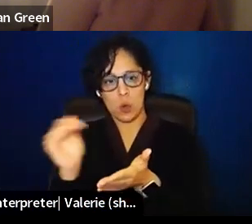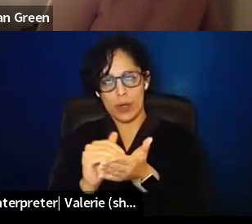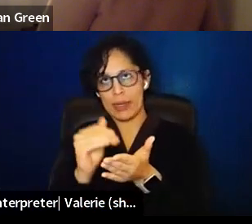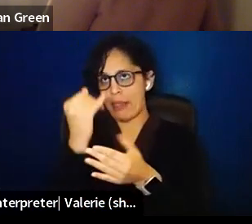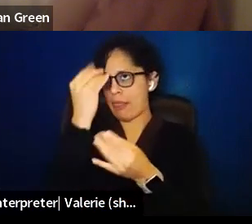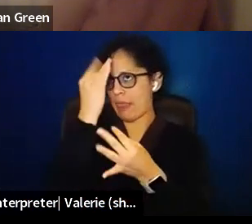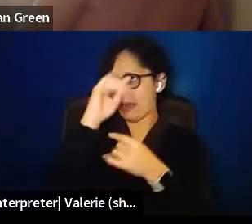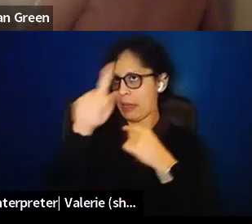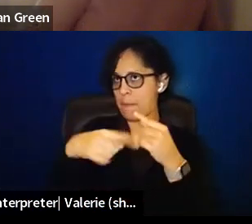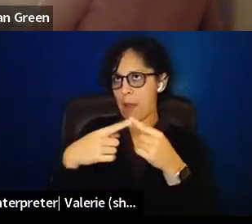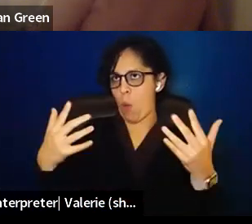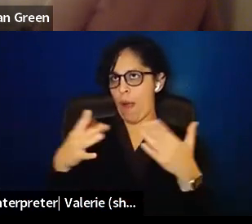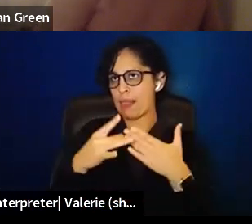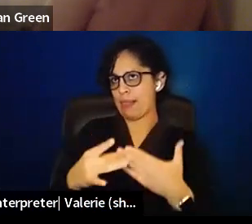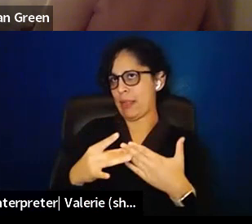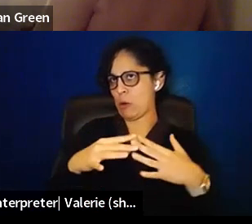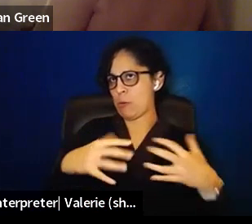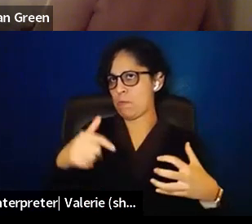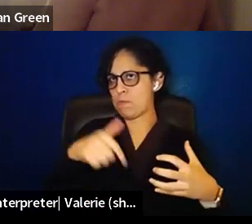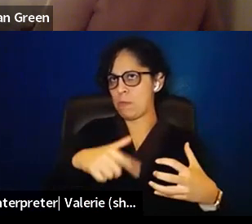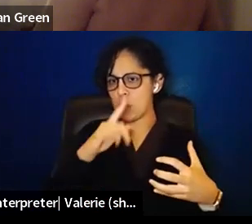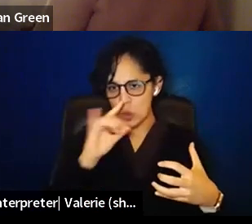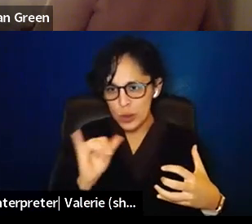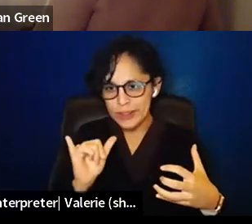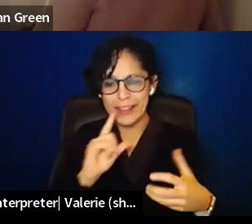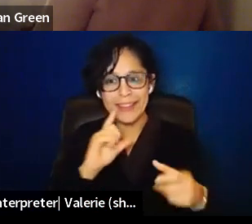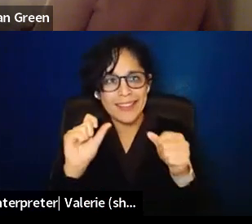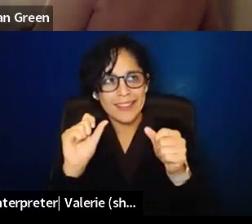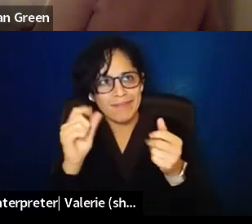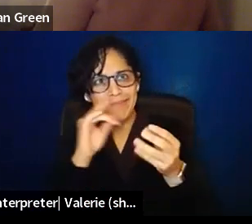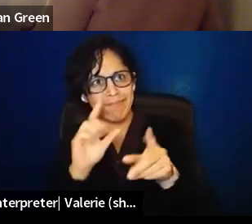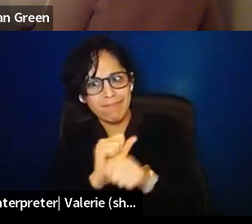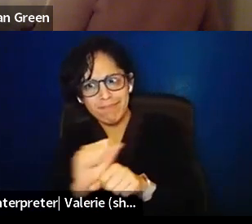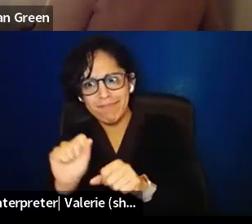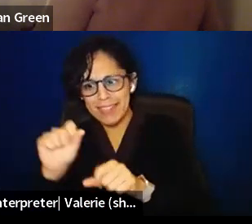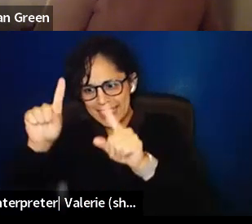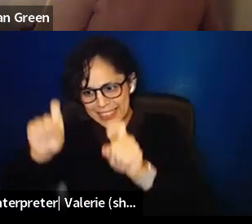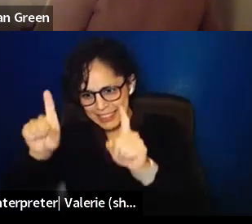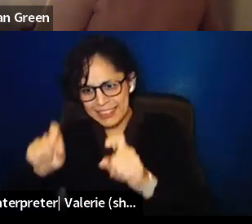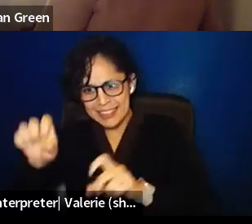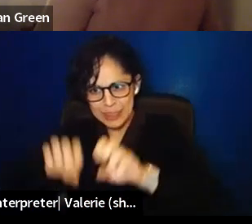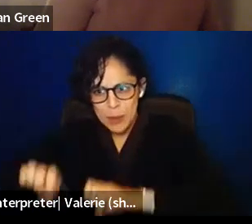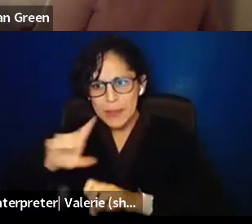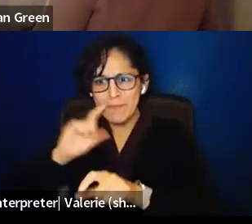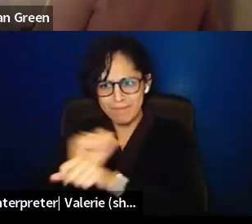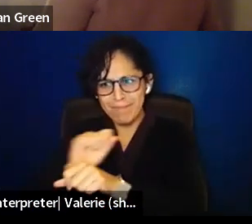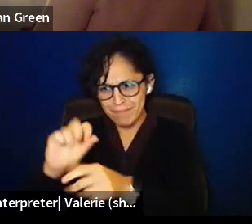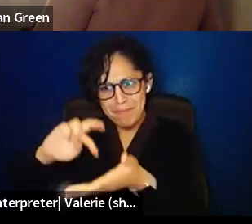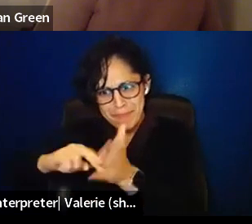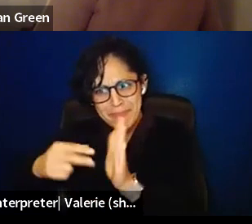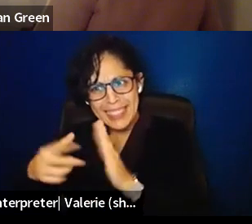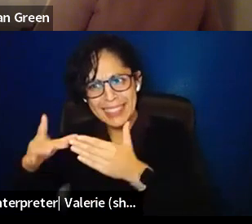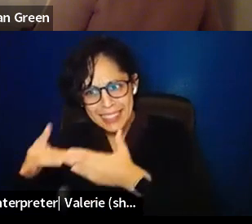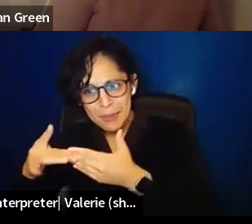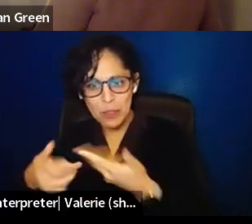is remembering that experiment is leadership, that the to dare to fail is leadership,